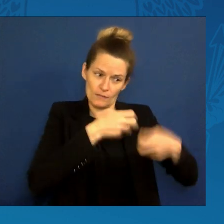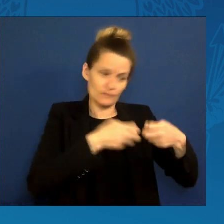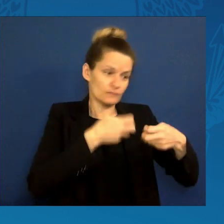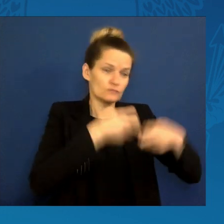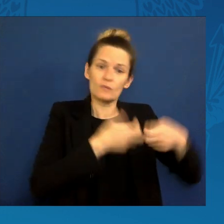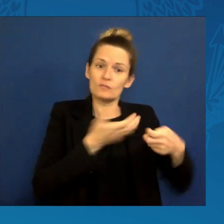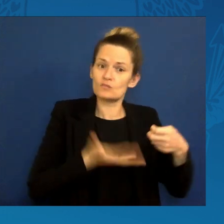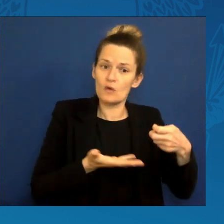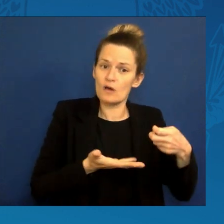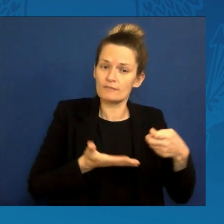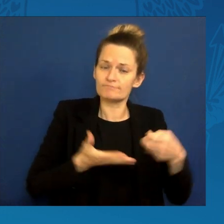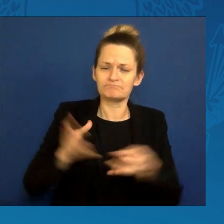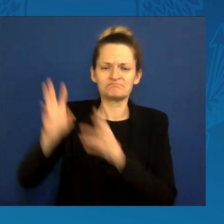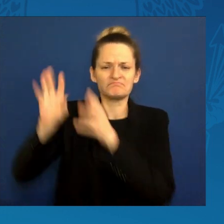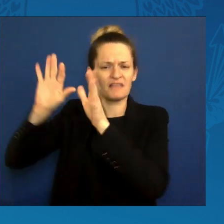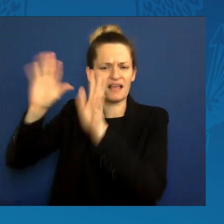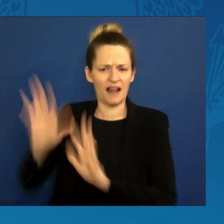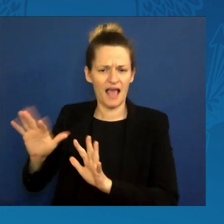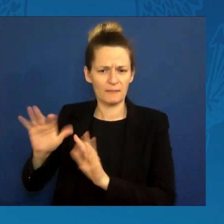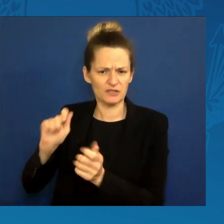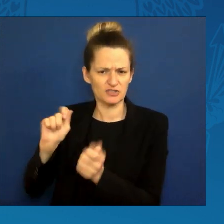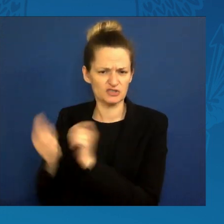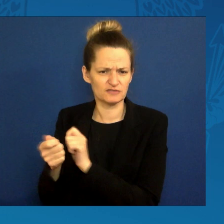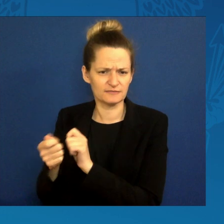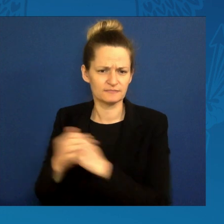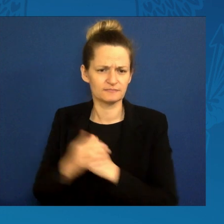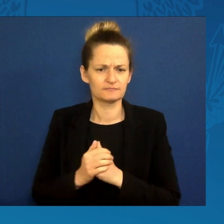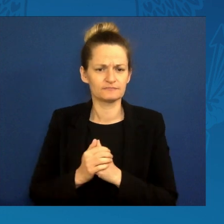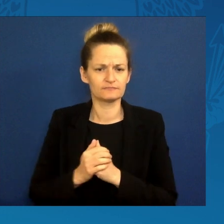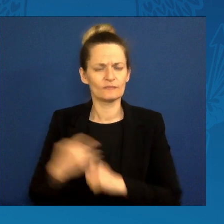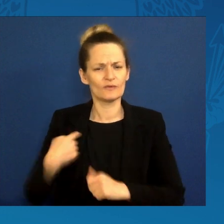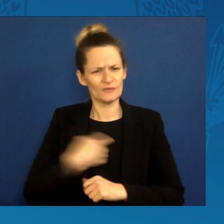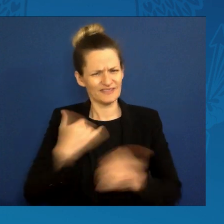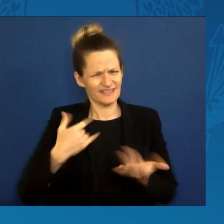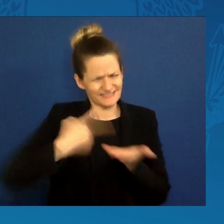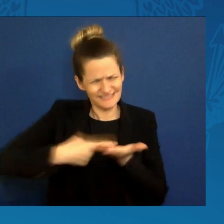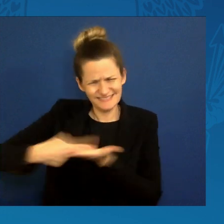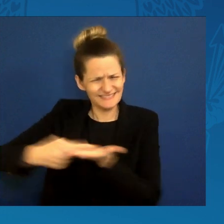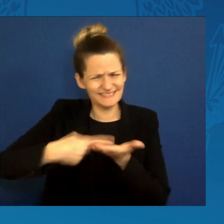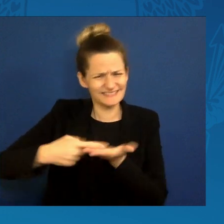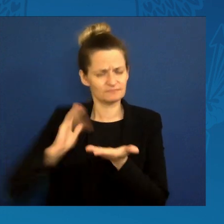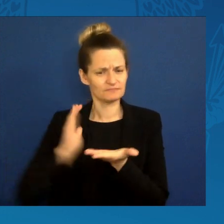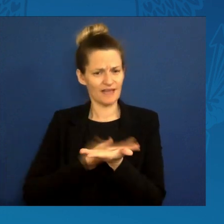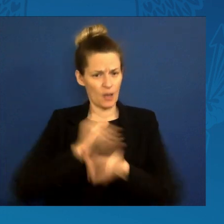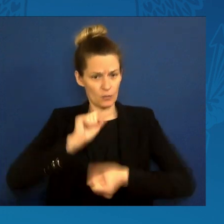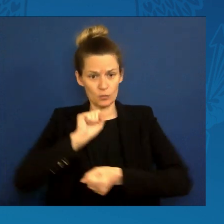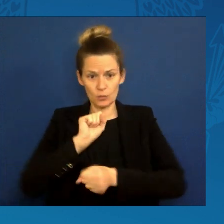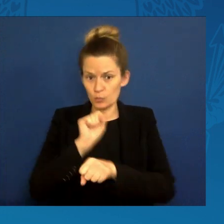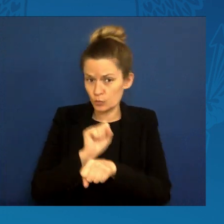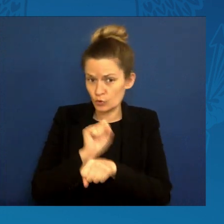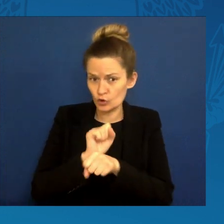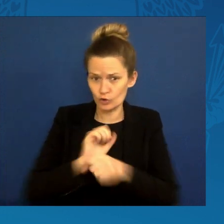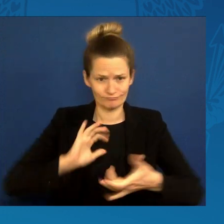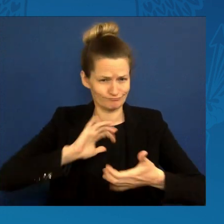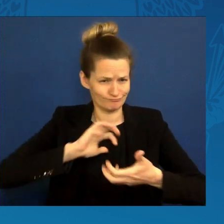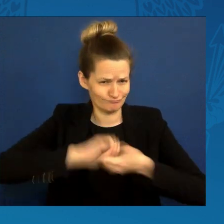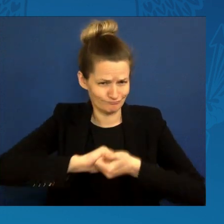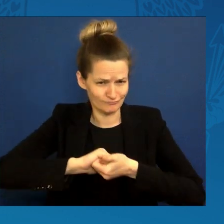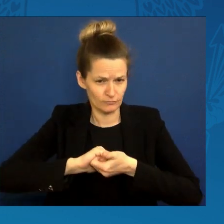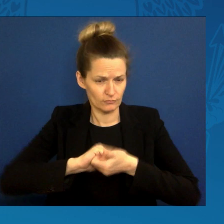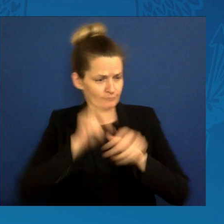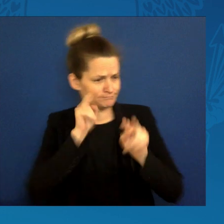will address the work that we can do together in terms of climate action, clean energy transformation, and